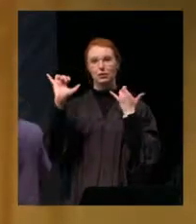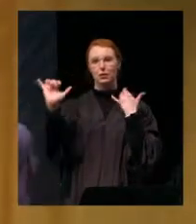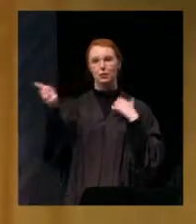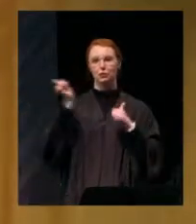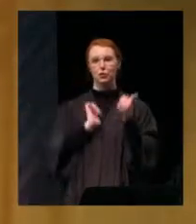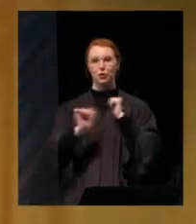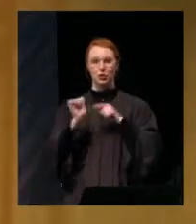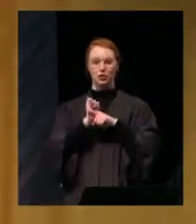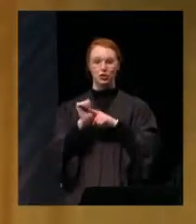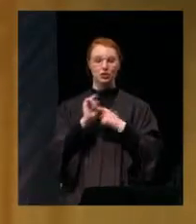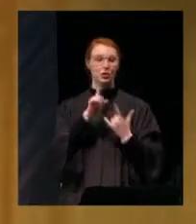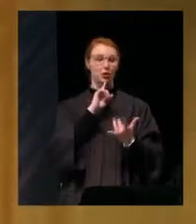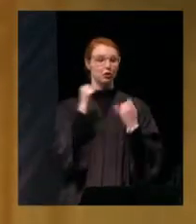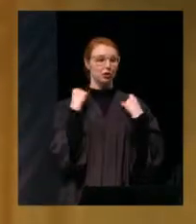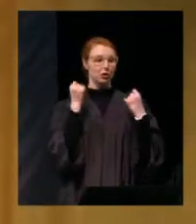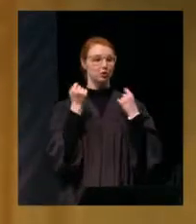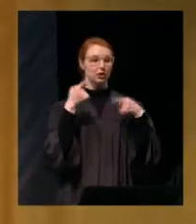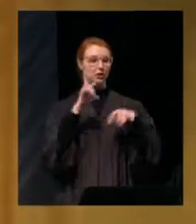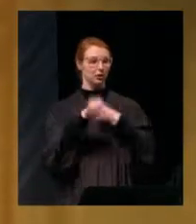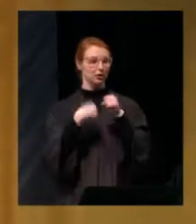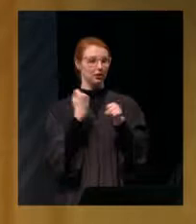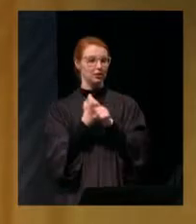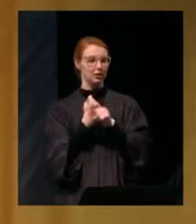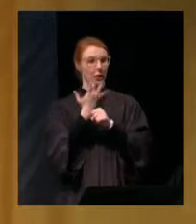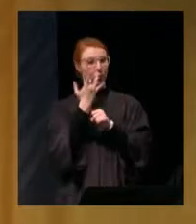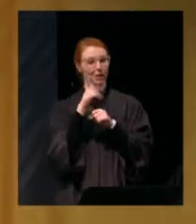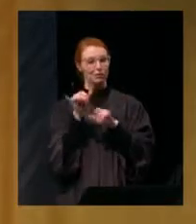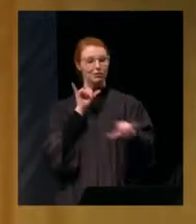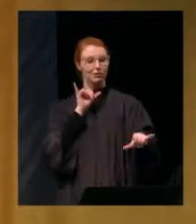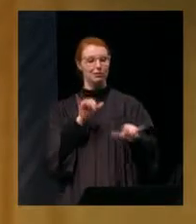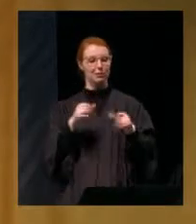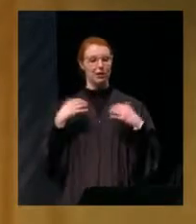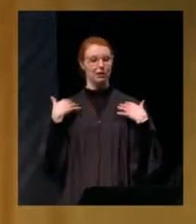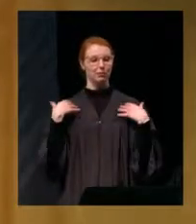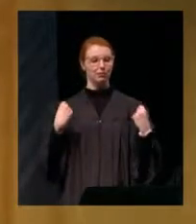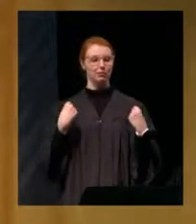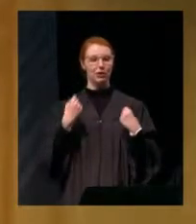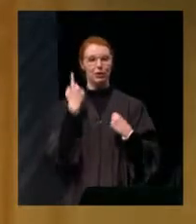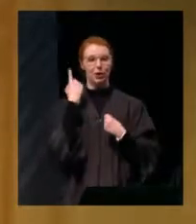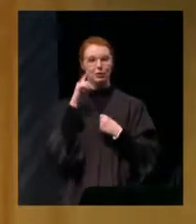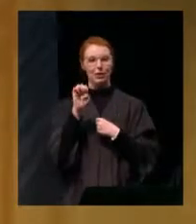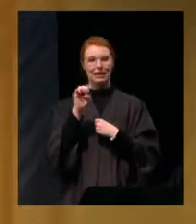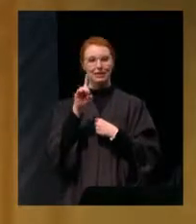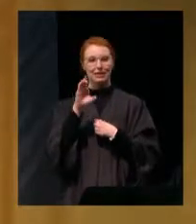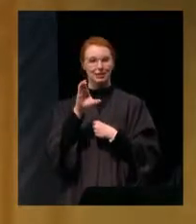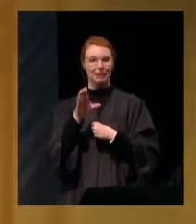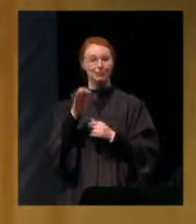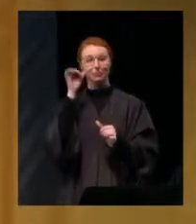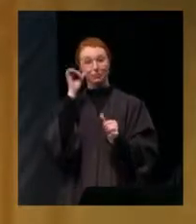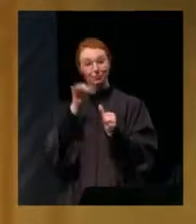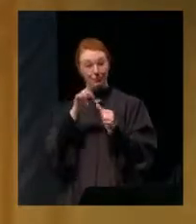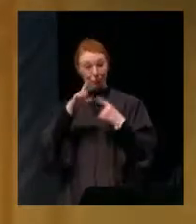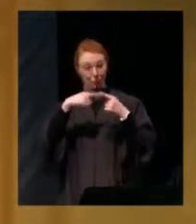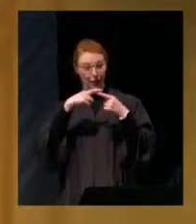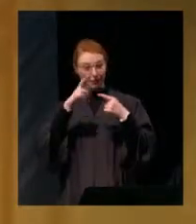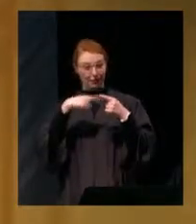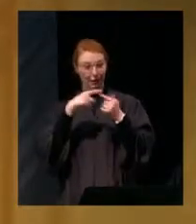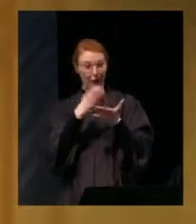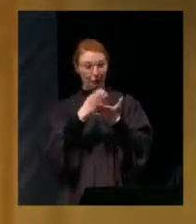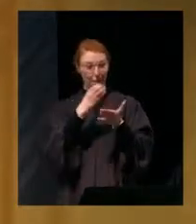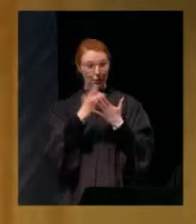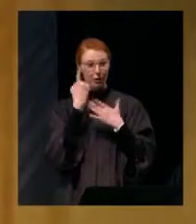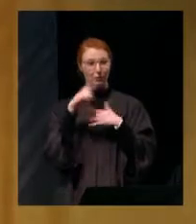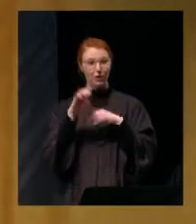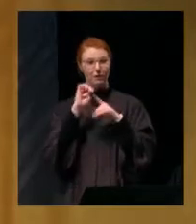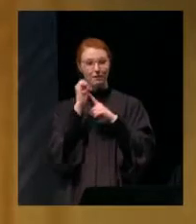or even body conditioning throughout the year, just to get in shape for EDC. Don't forget about recycling bottles and cans for Environmental